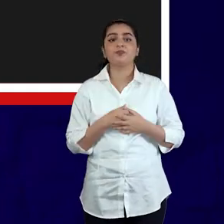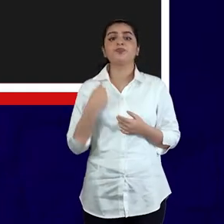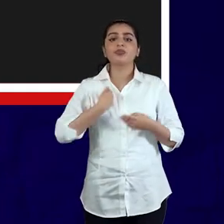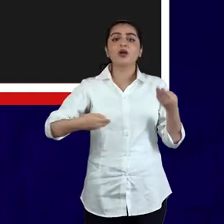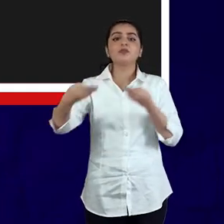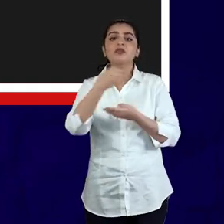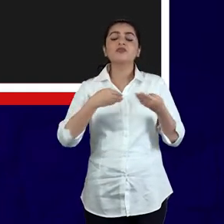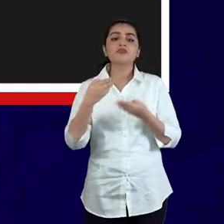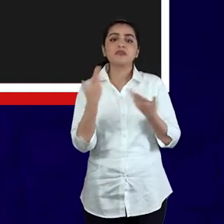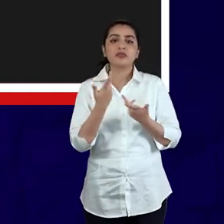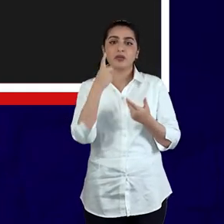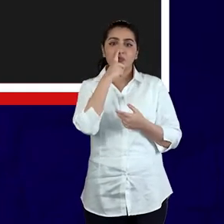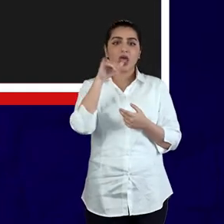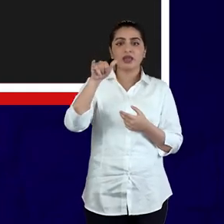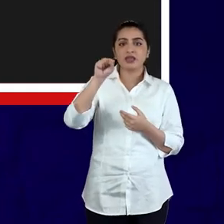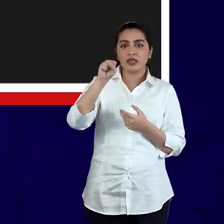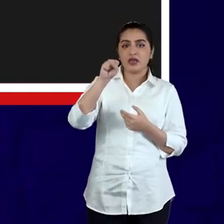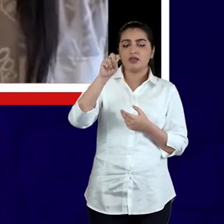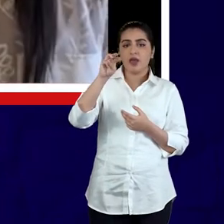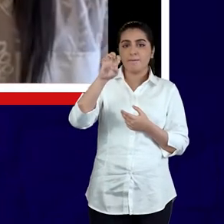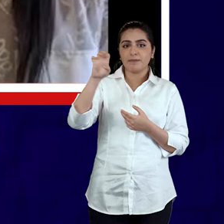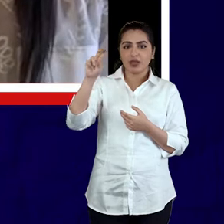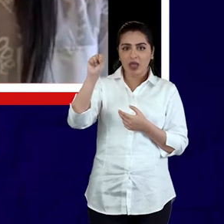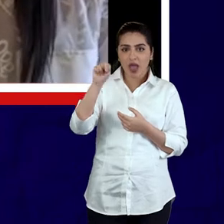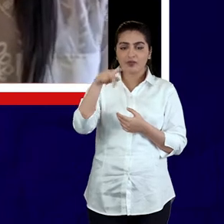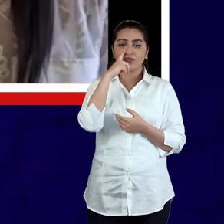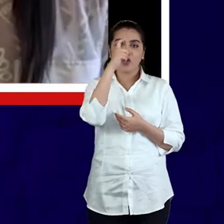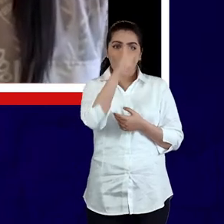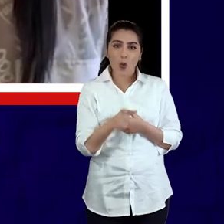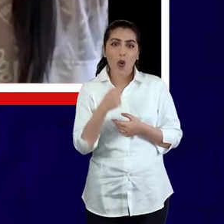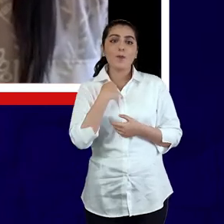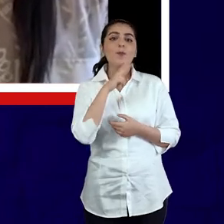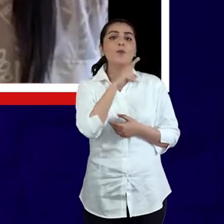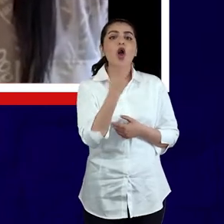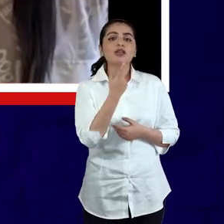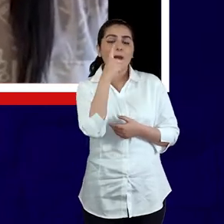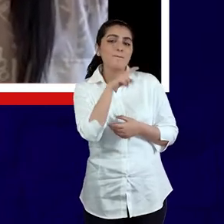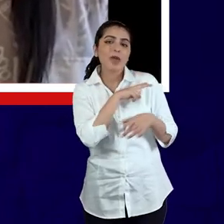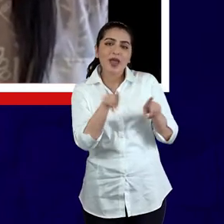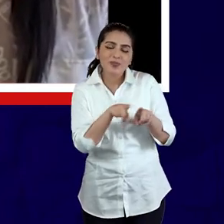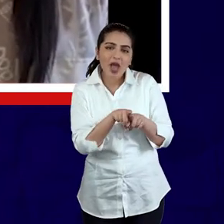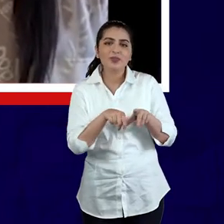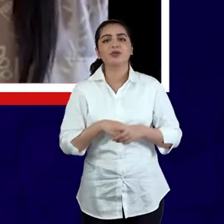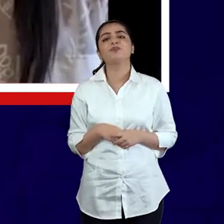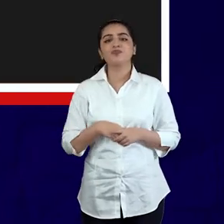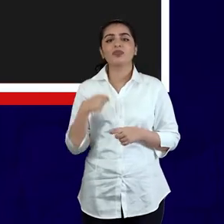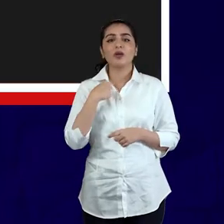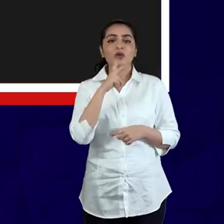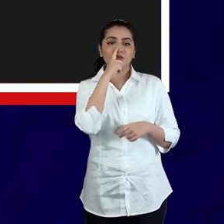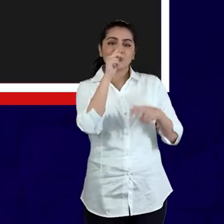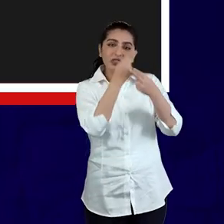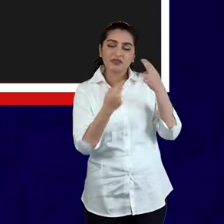here with the amazing Yasmeen Lari, Yasmeen Appa, as I like to call her. But just a